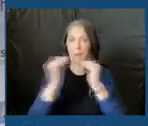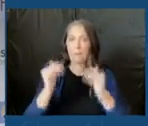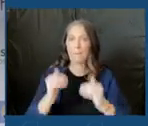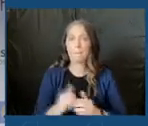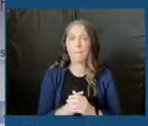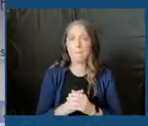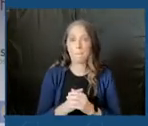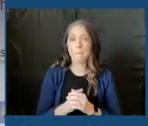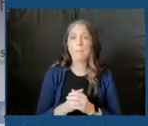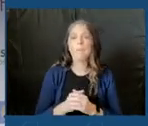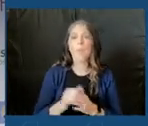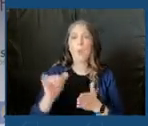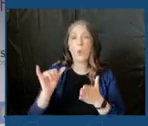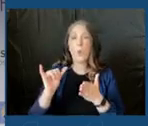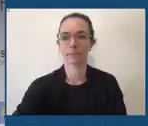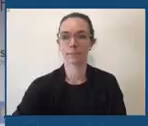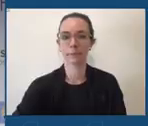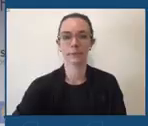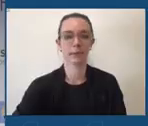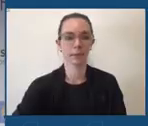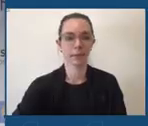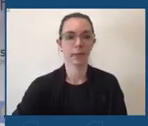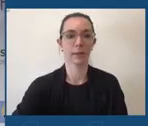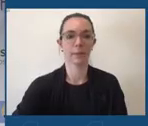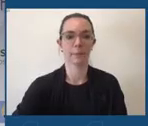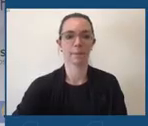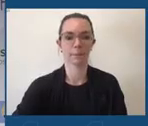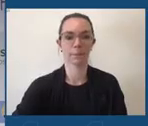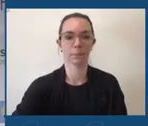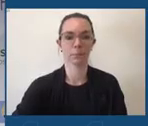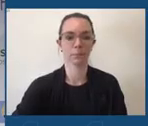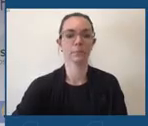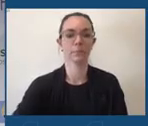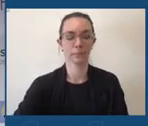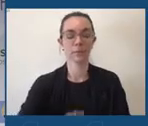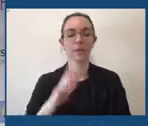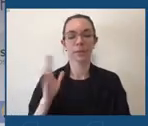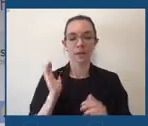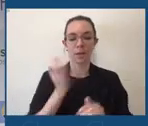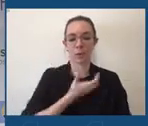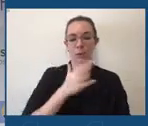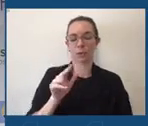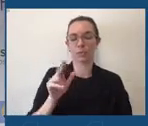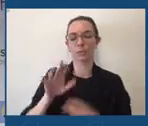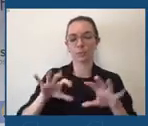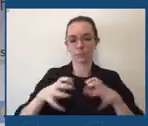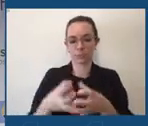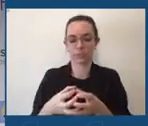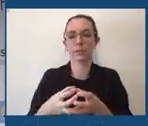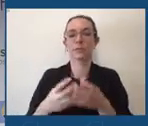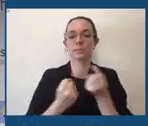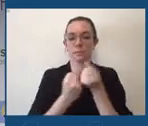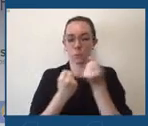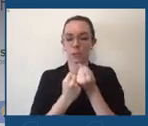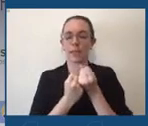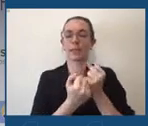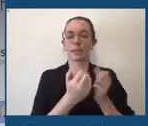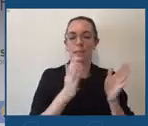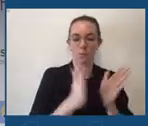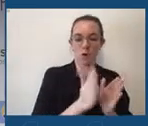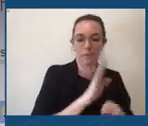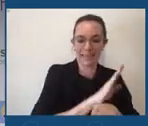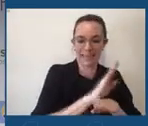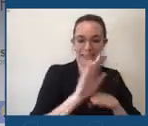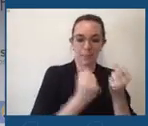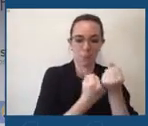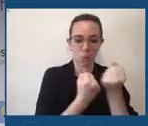is committed to helping to foster equity in the areas of education, workforce development, small business support, food and benefits